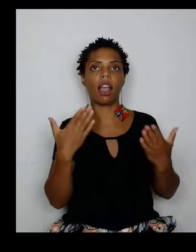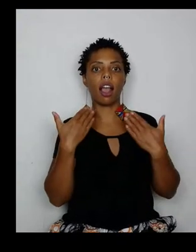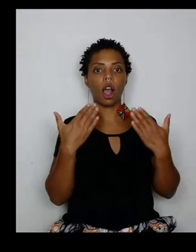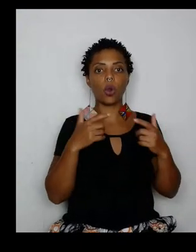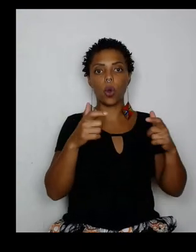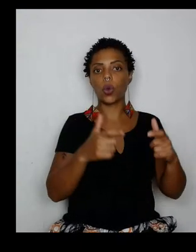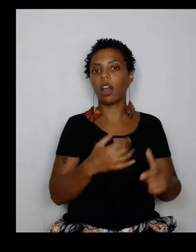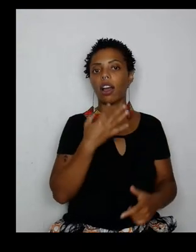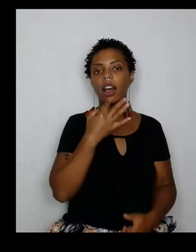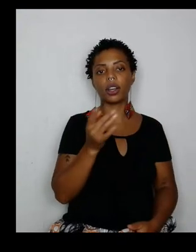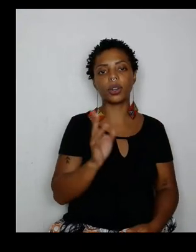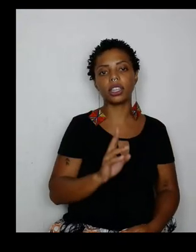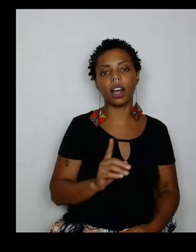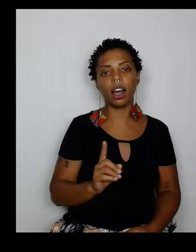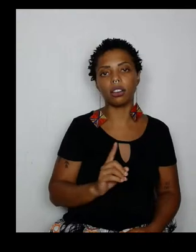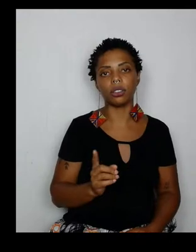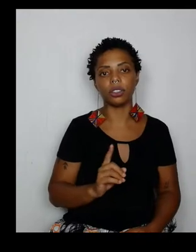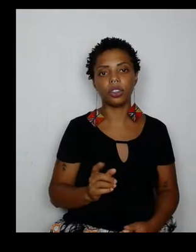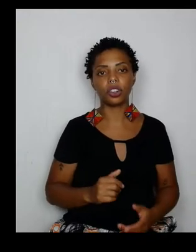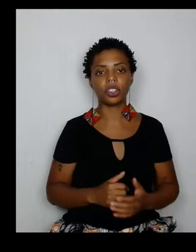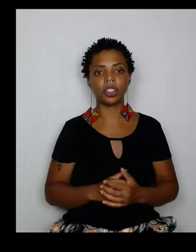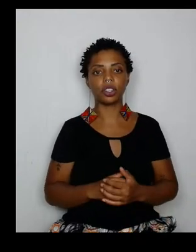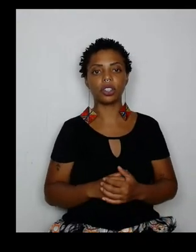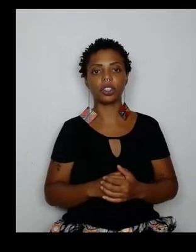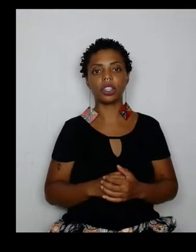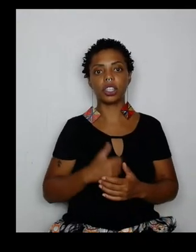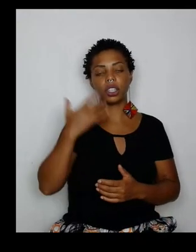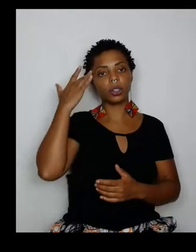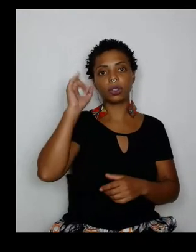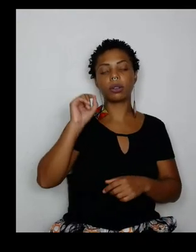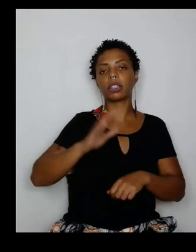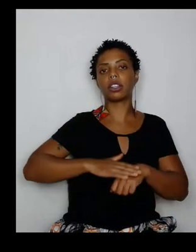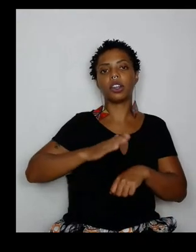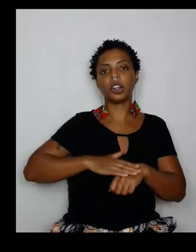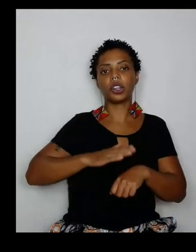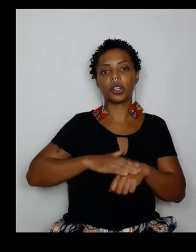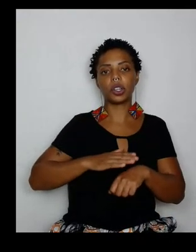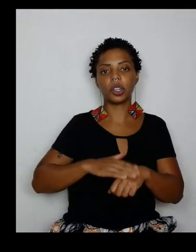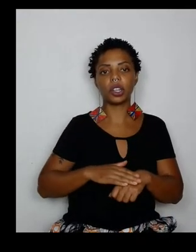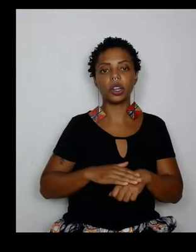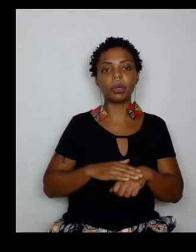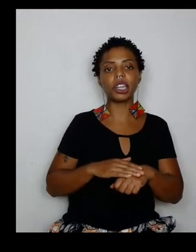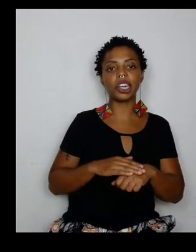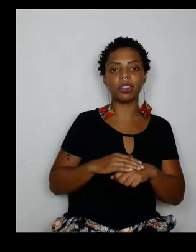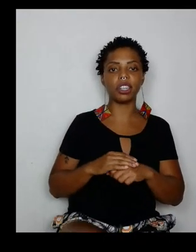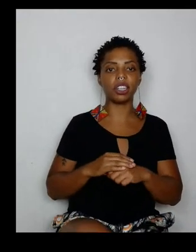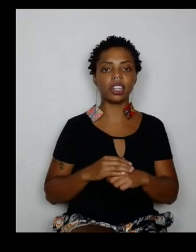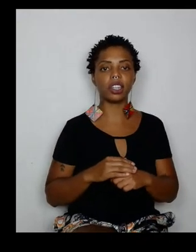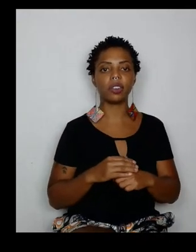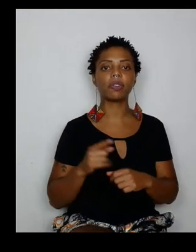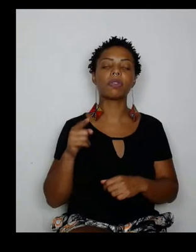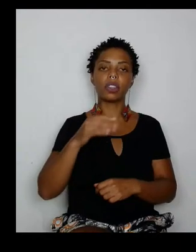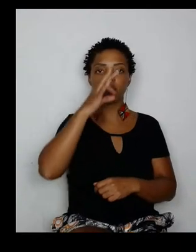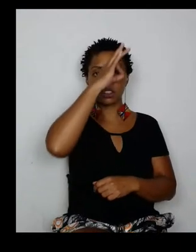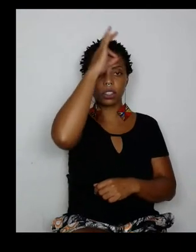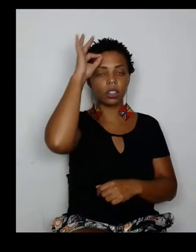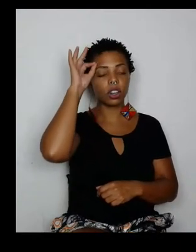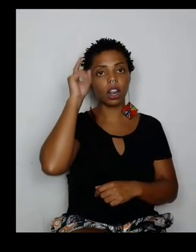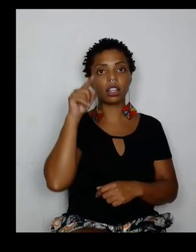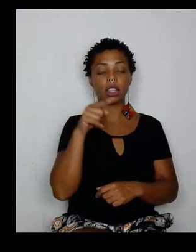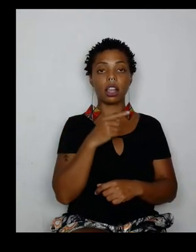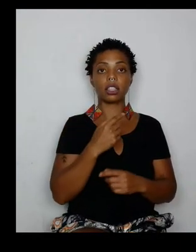didn't know what he was doing but out of that ignorance and out of that blindness came a new painterly